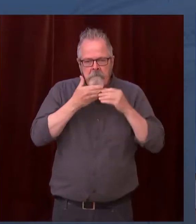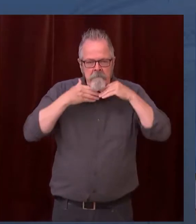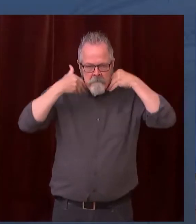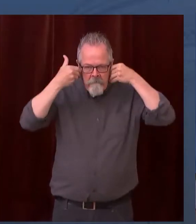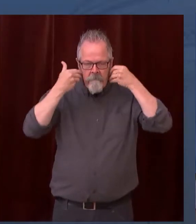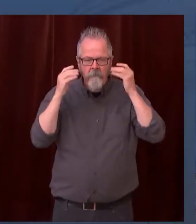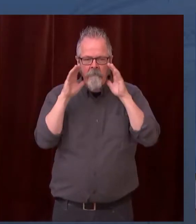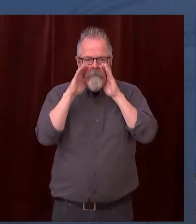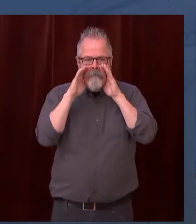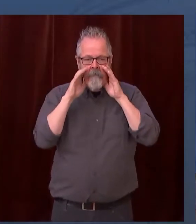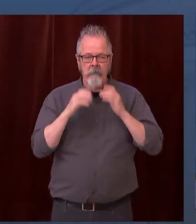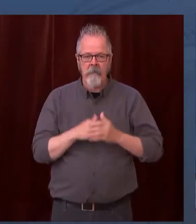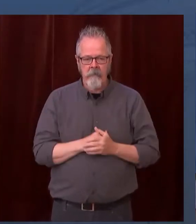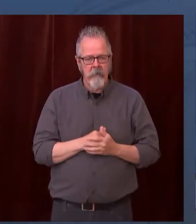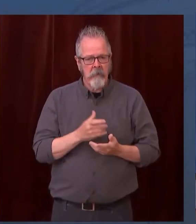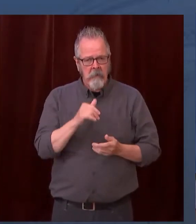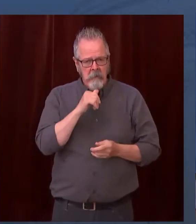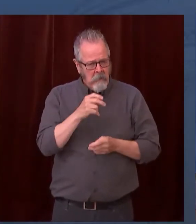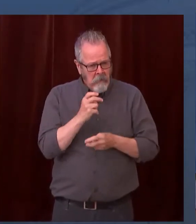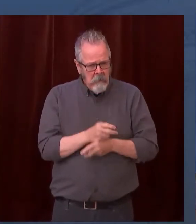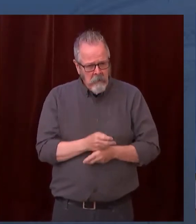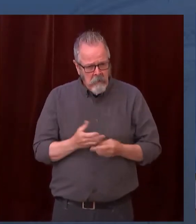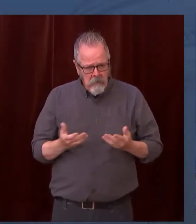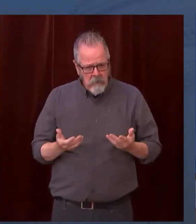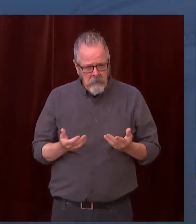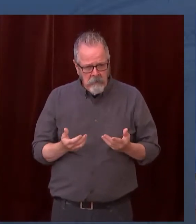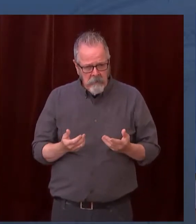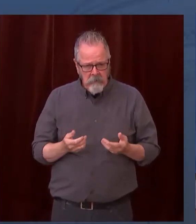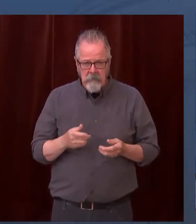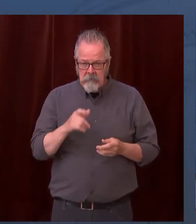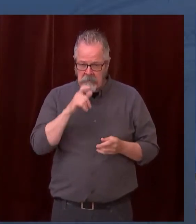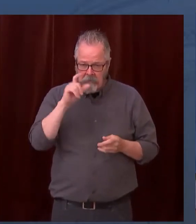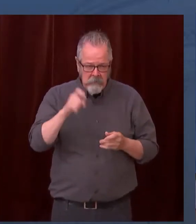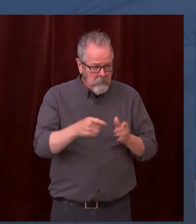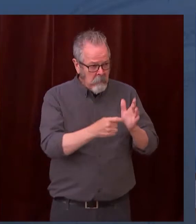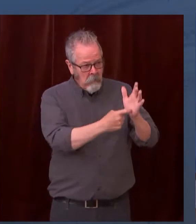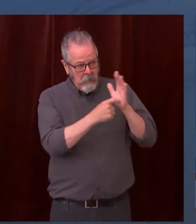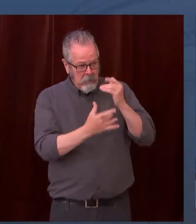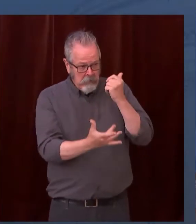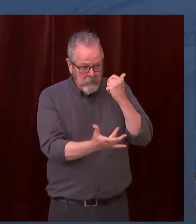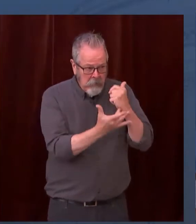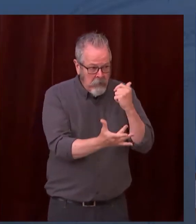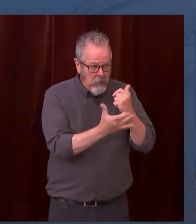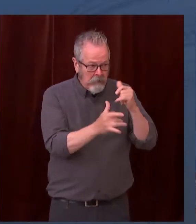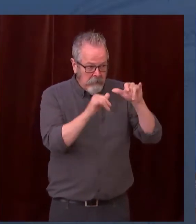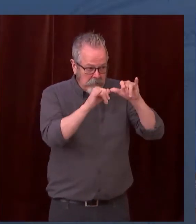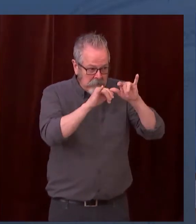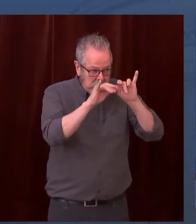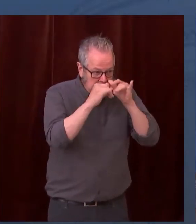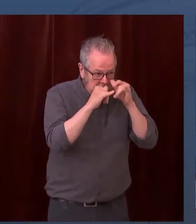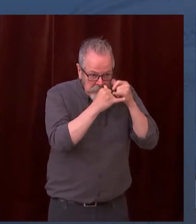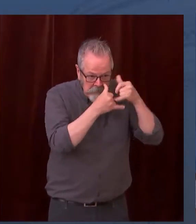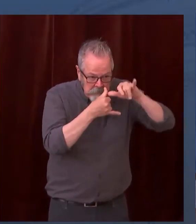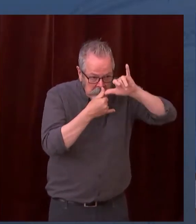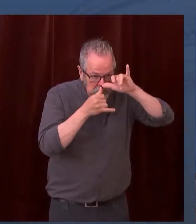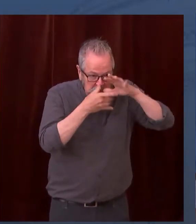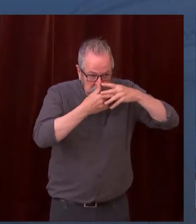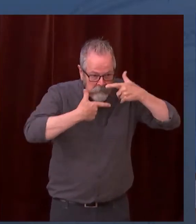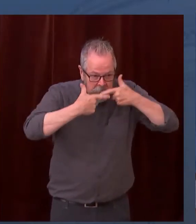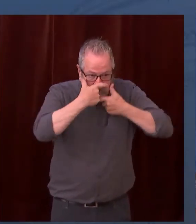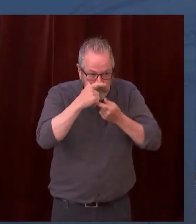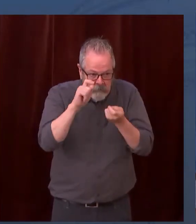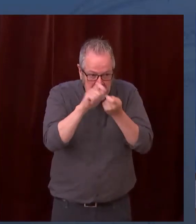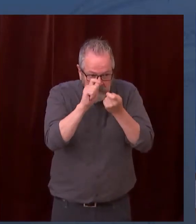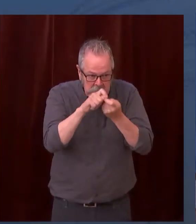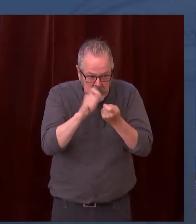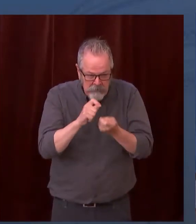doesn't require any technological innovation. It's just a piece of cloth, and it's available to all of us. And there